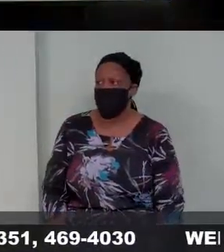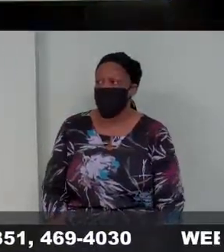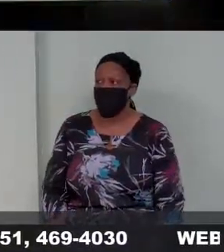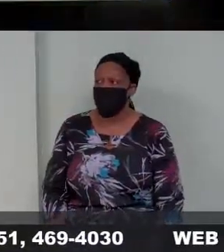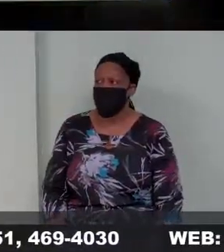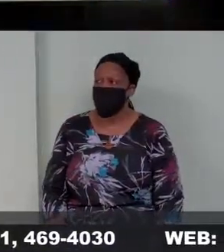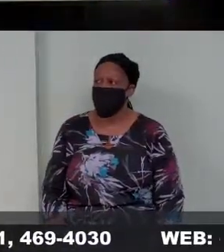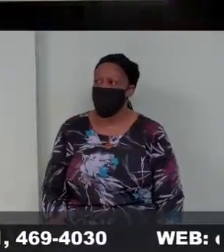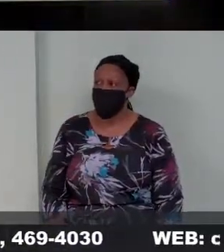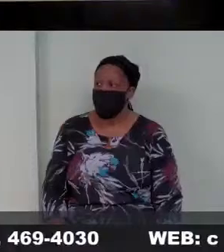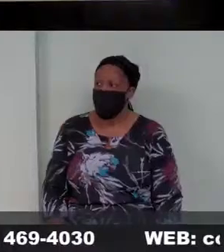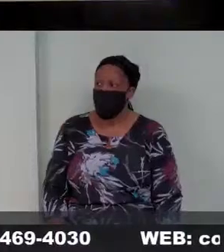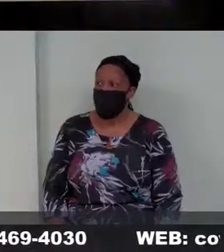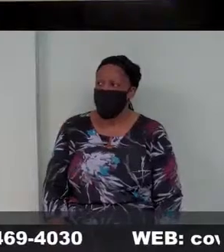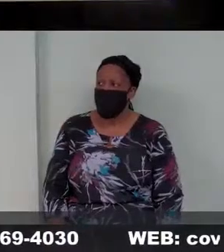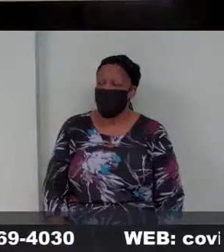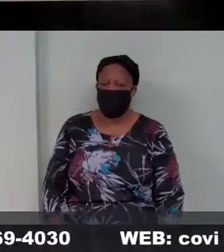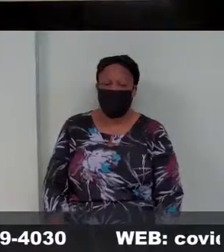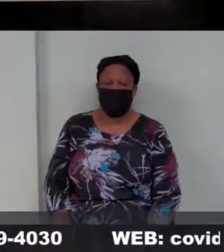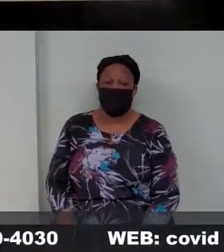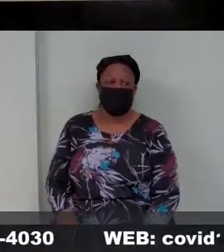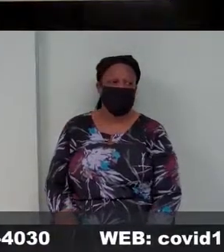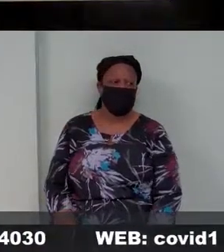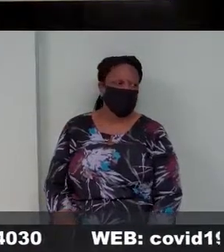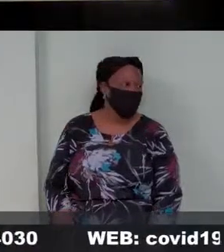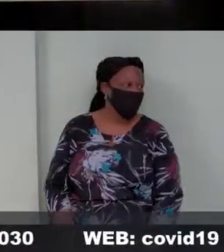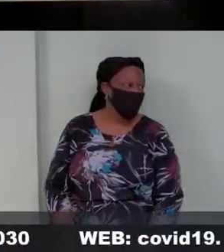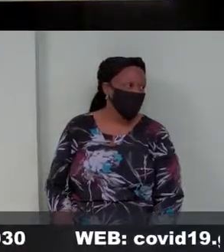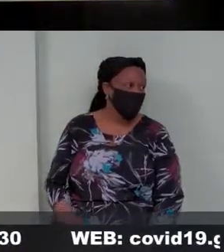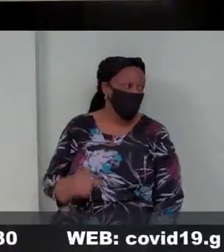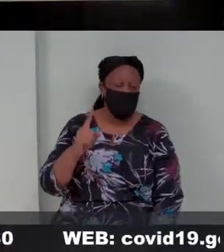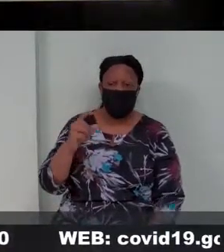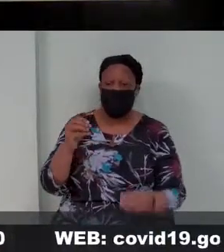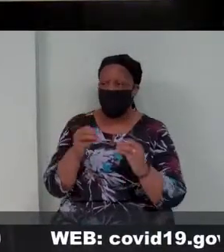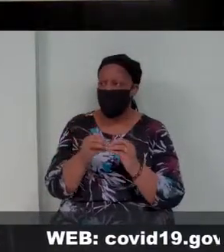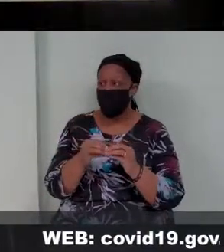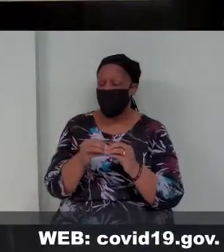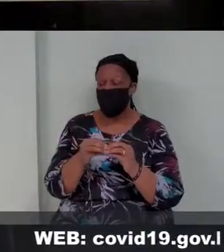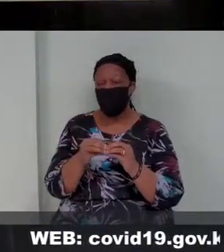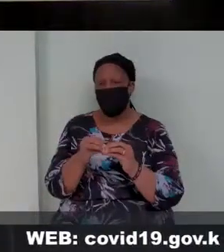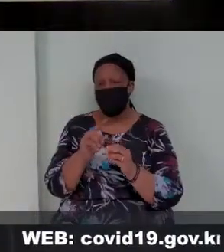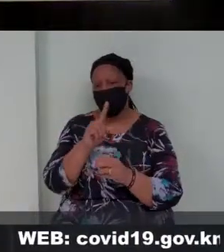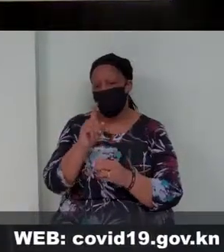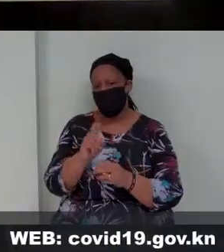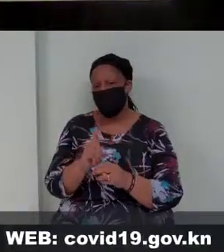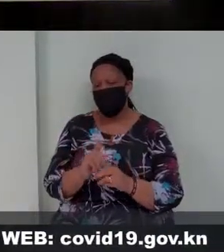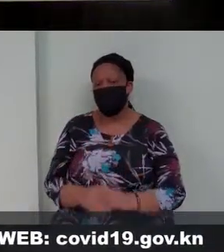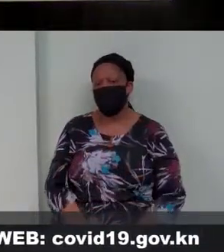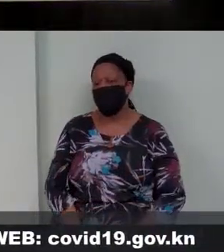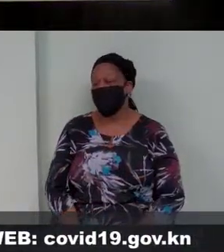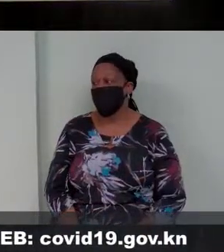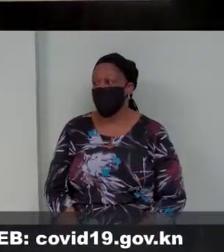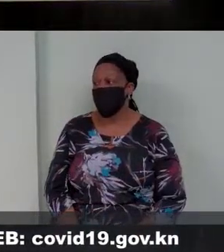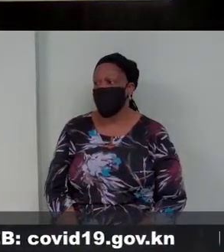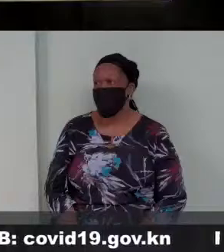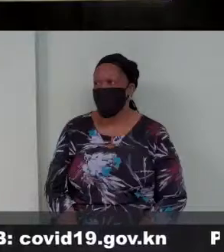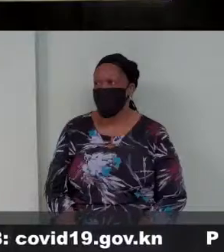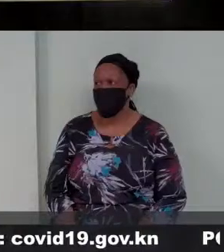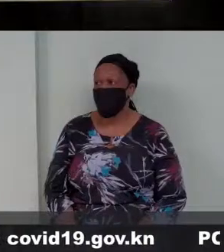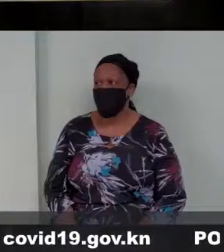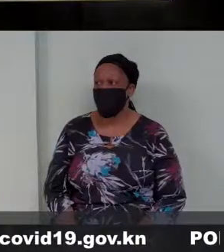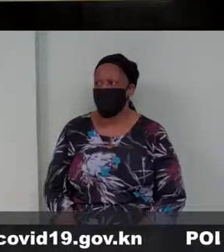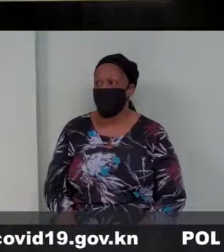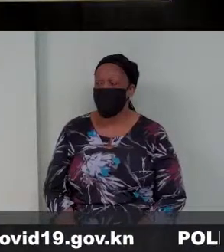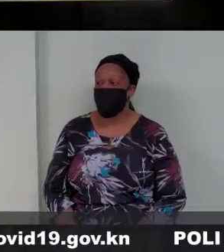I said the last question, but this is the last one. Came in from Vaughan Radio. To